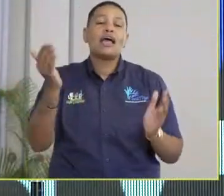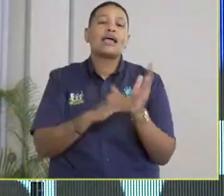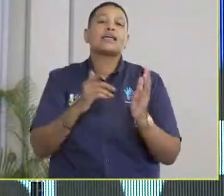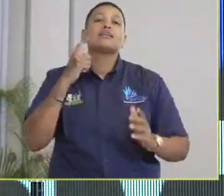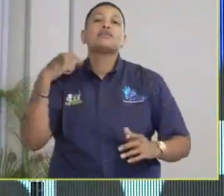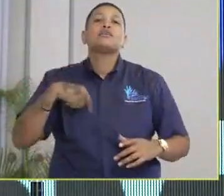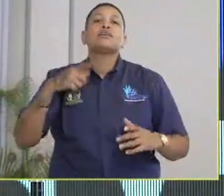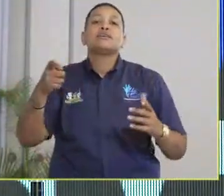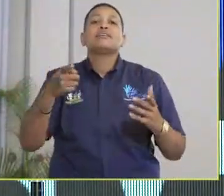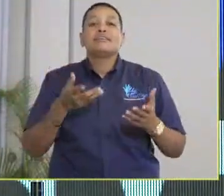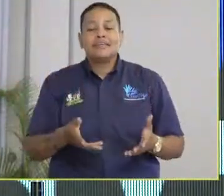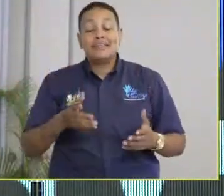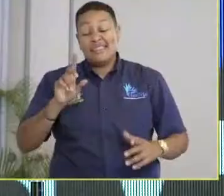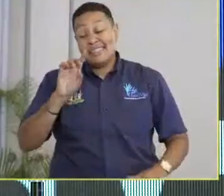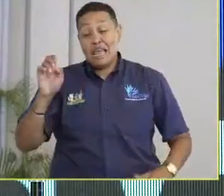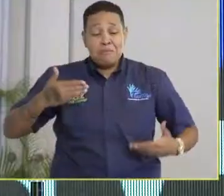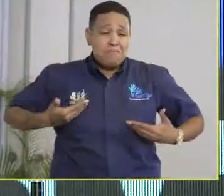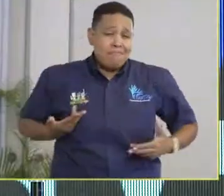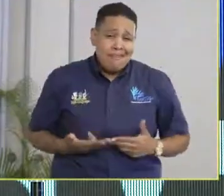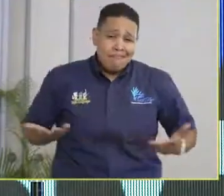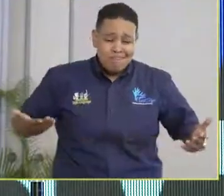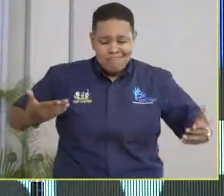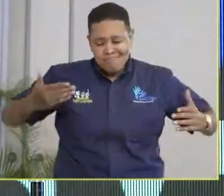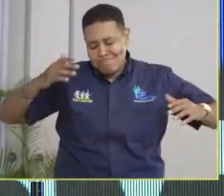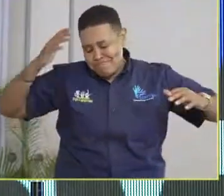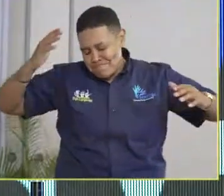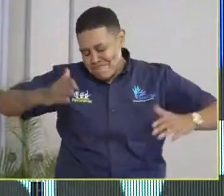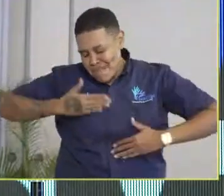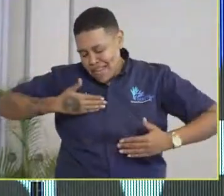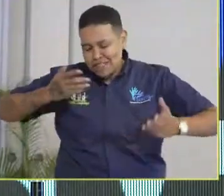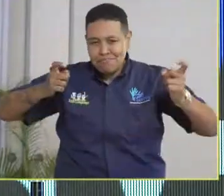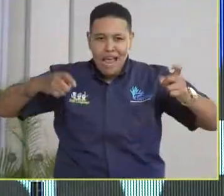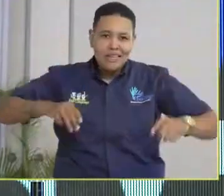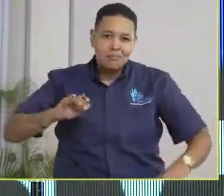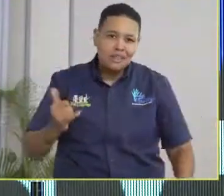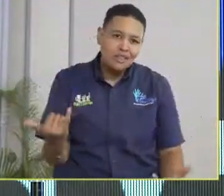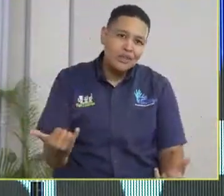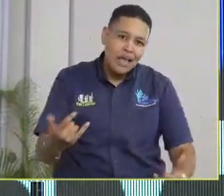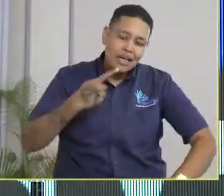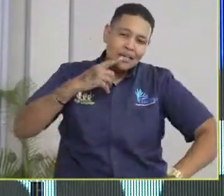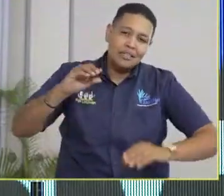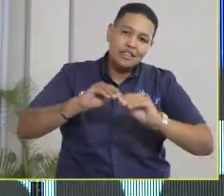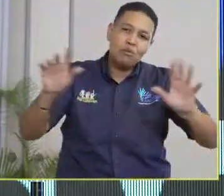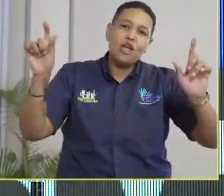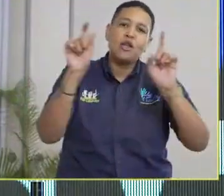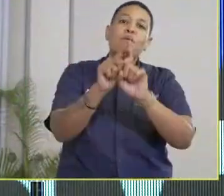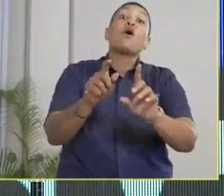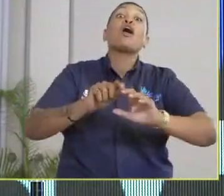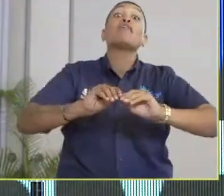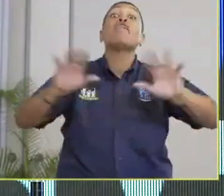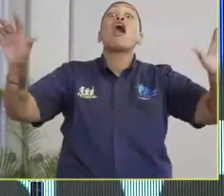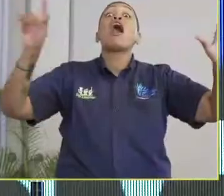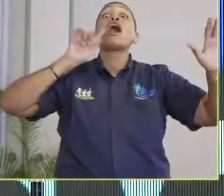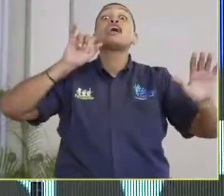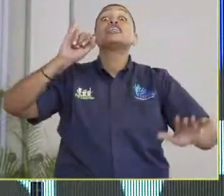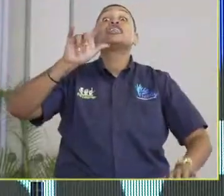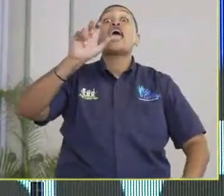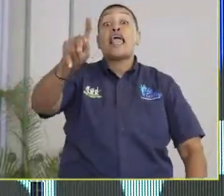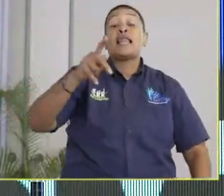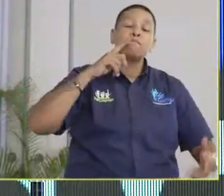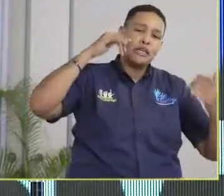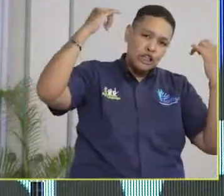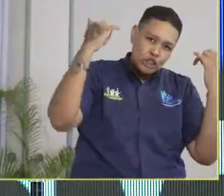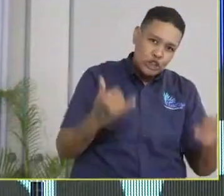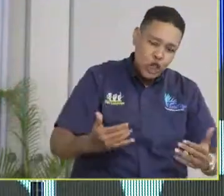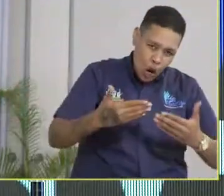My name is Debbie Bissoon. It has been my absolute pleasure being your host today, and spread the word far and wide that JLIP is